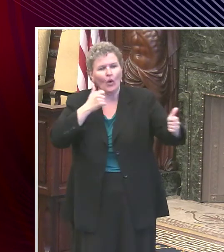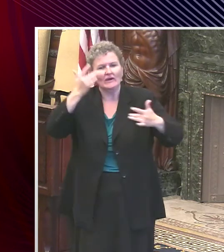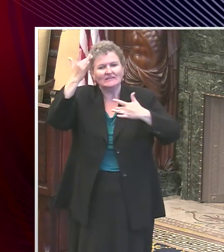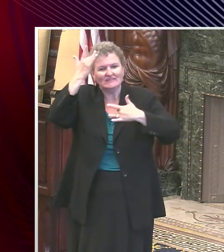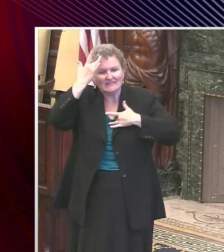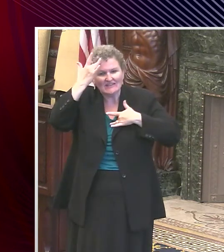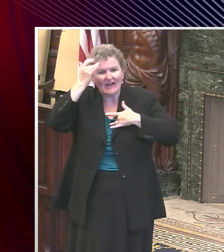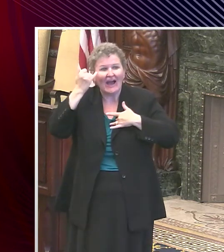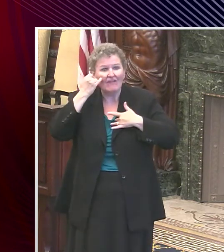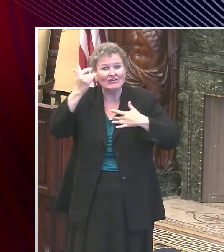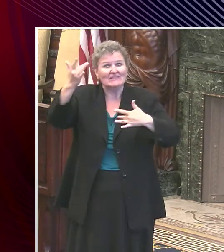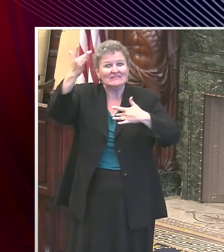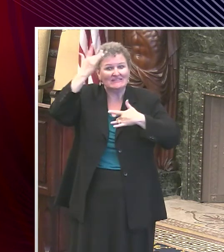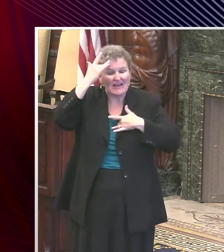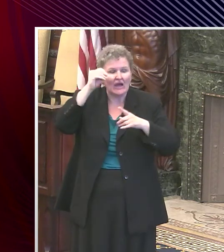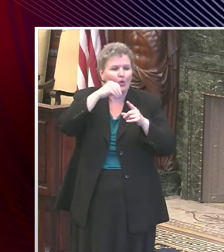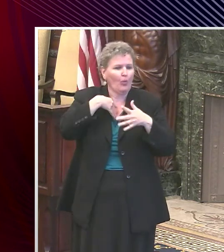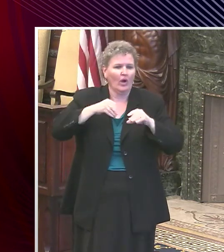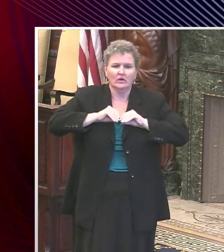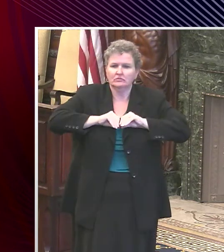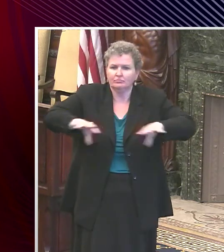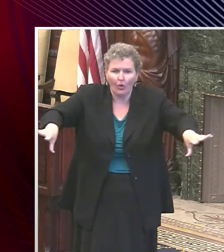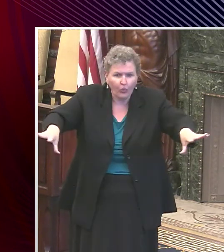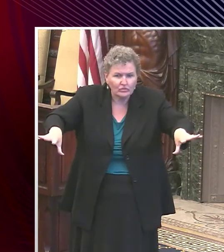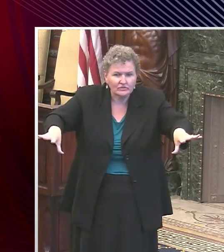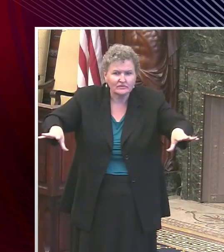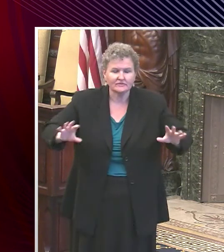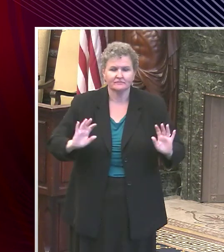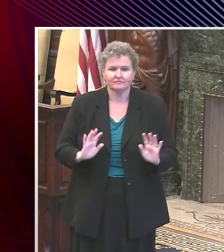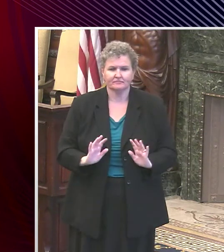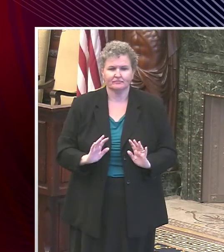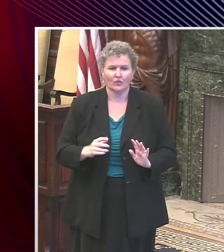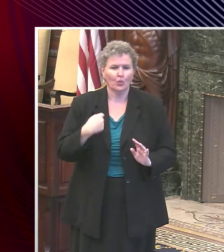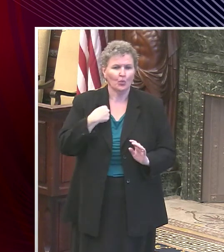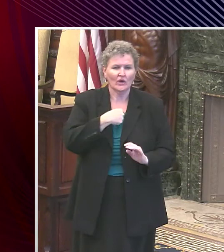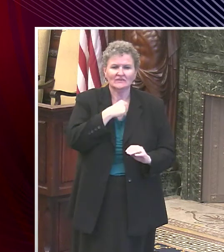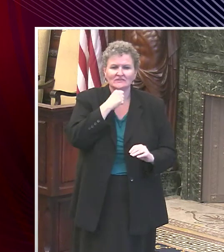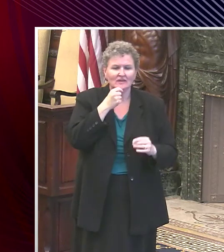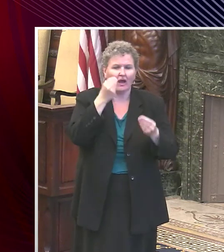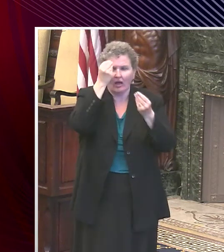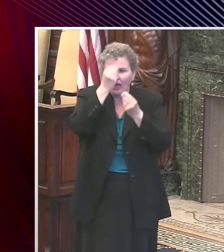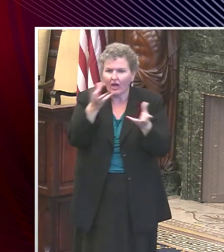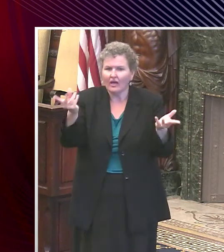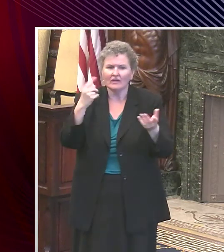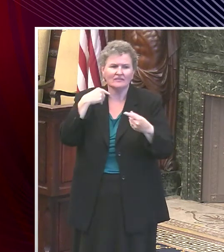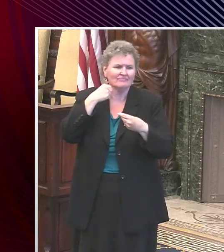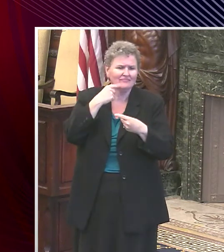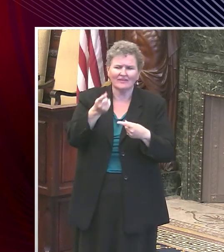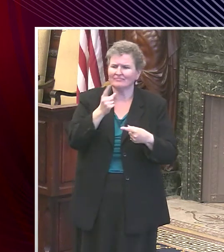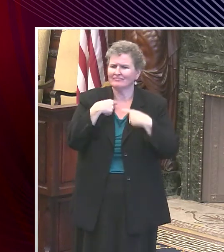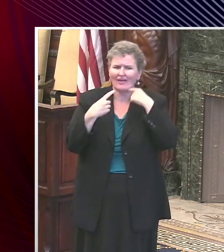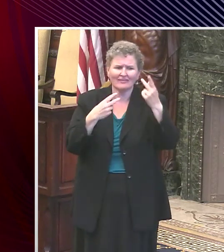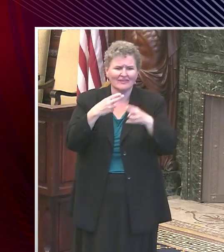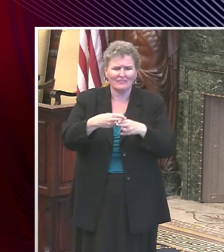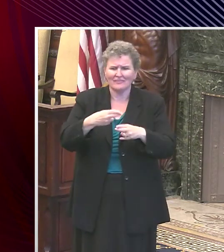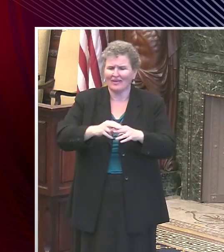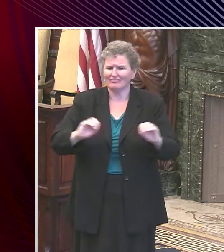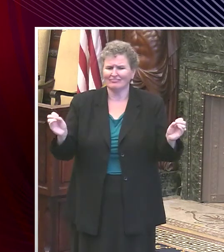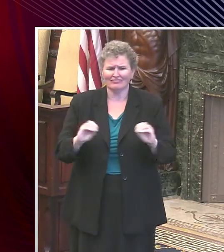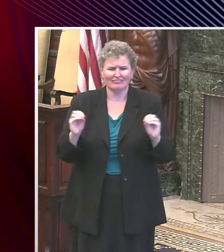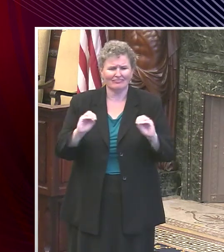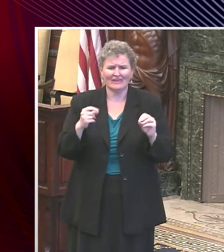might be exposed to. We don't collect any information on immigration status. We never report any information to the immigration